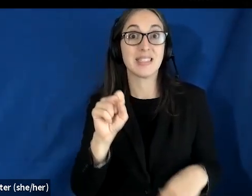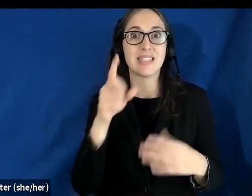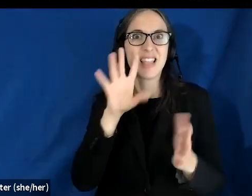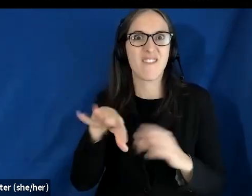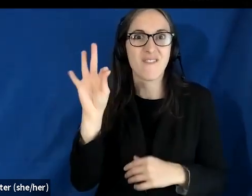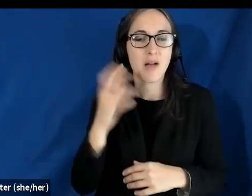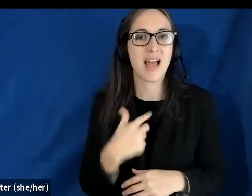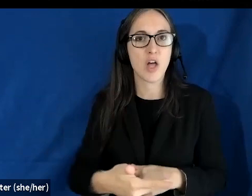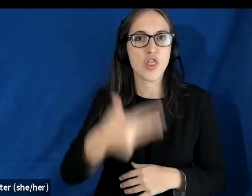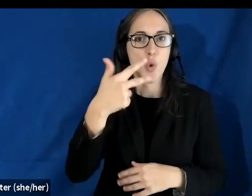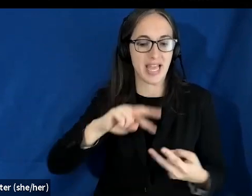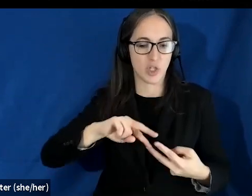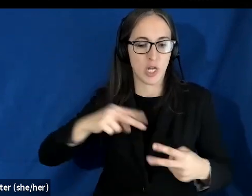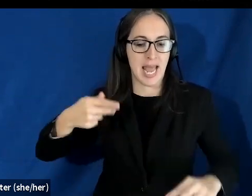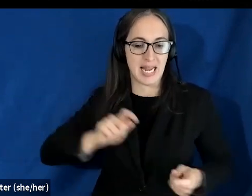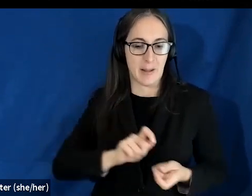mutations. And